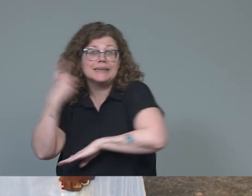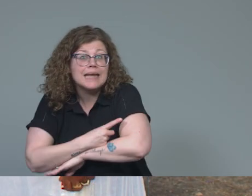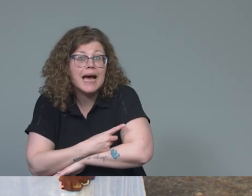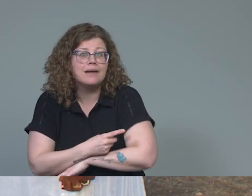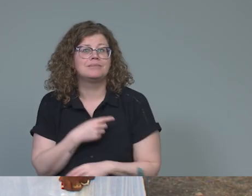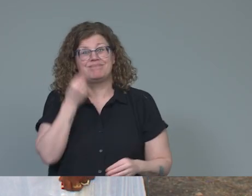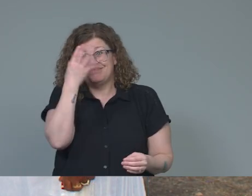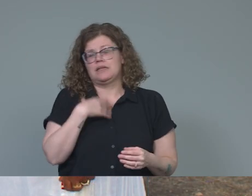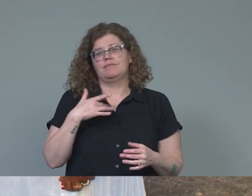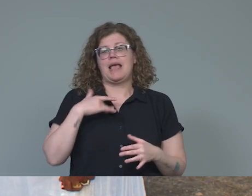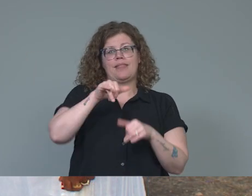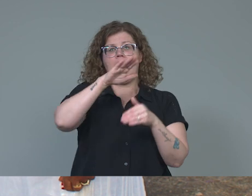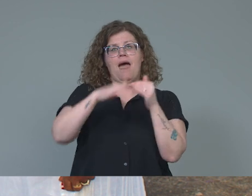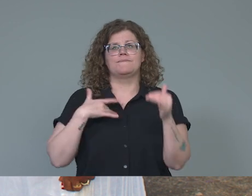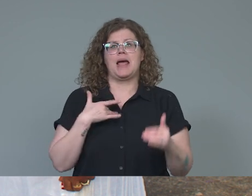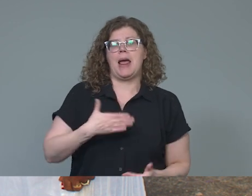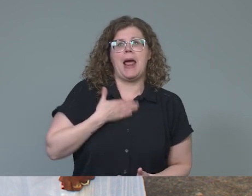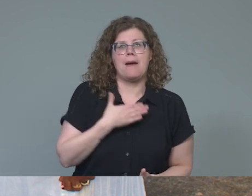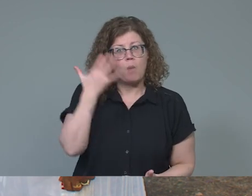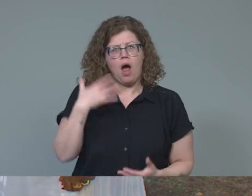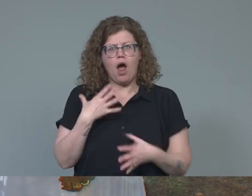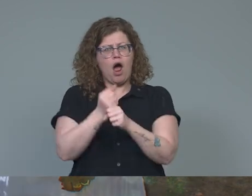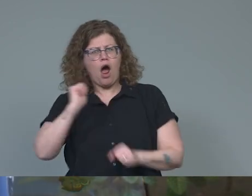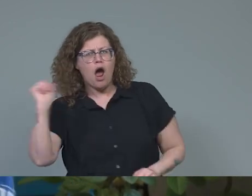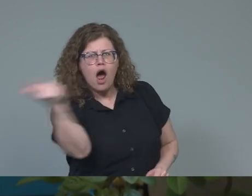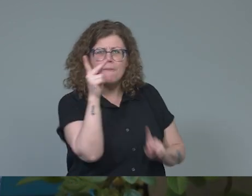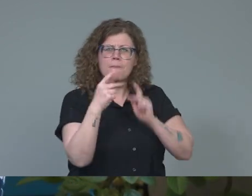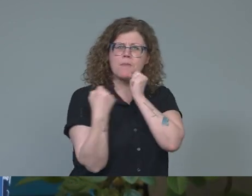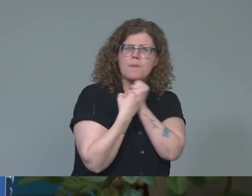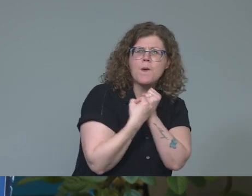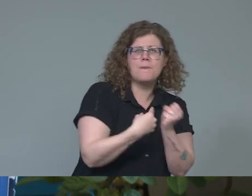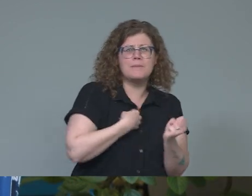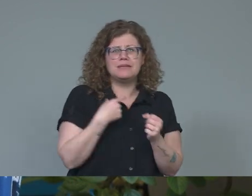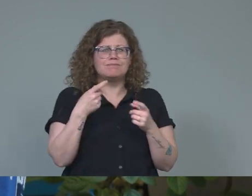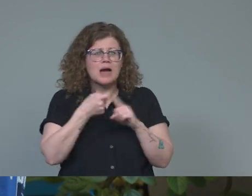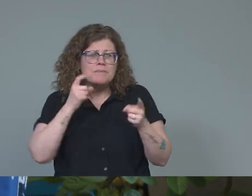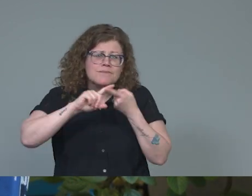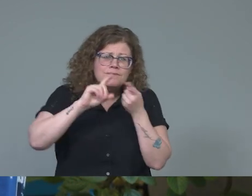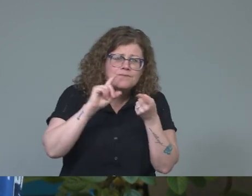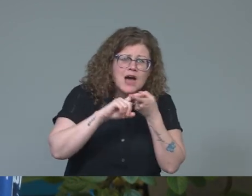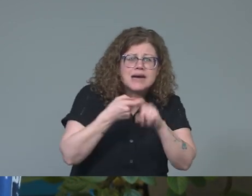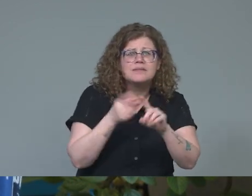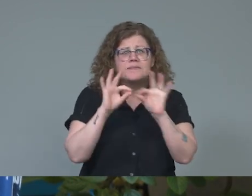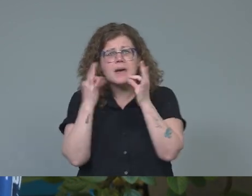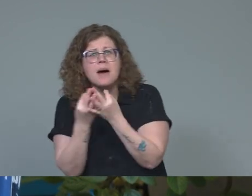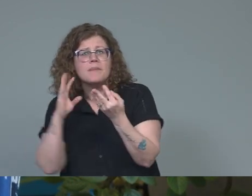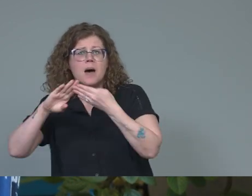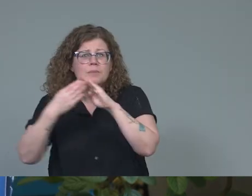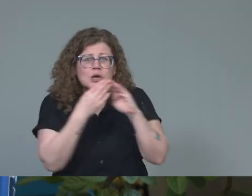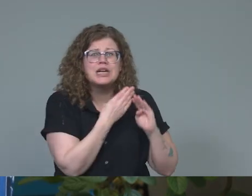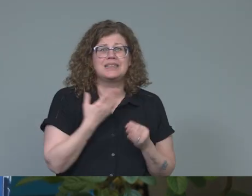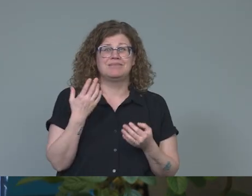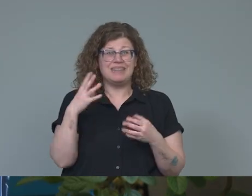My family and friends, they came with a traditional costume. Because it's my success is their success.